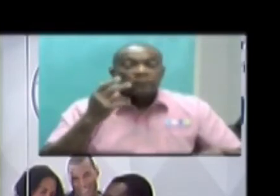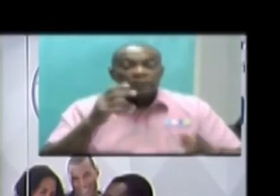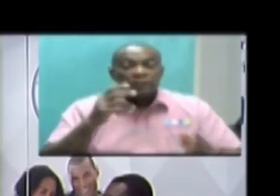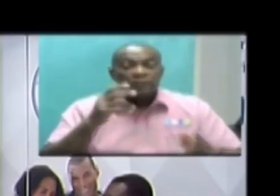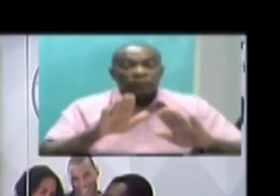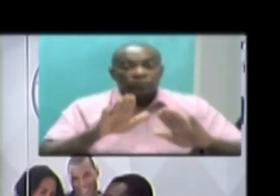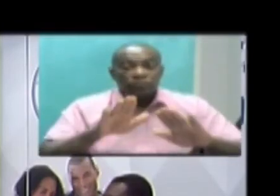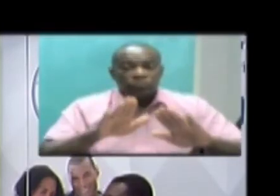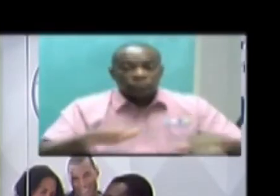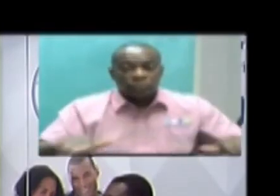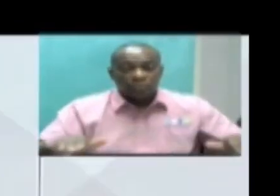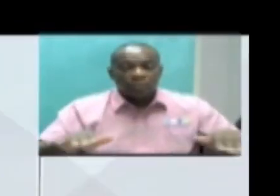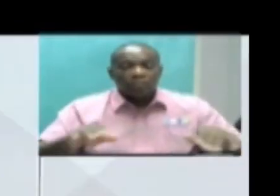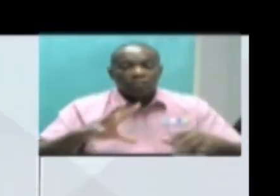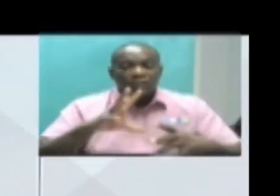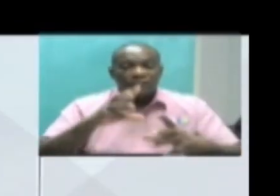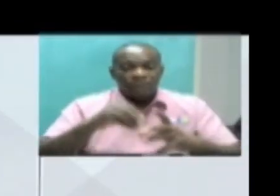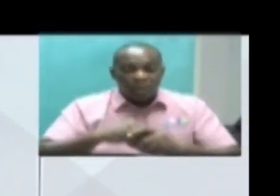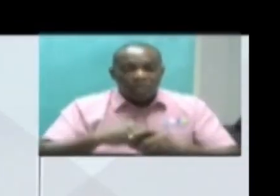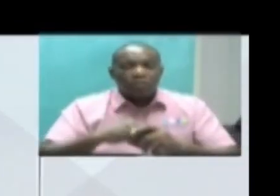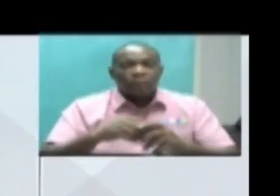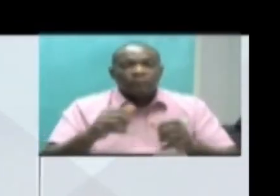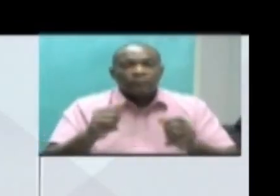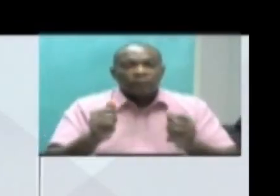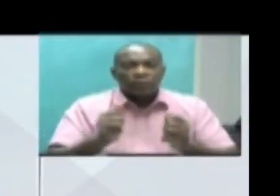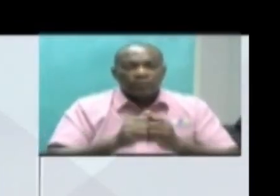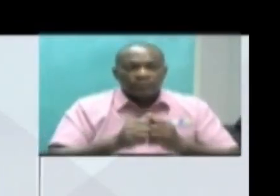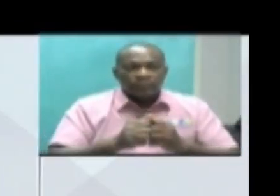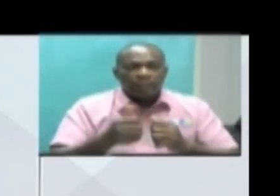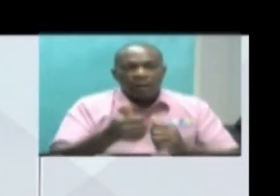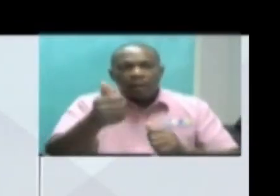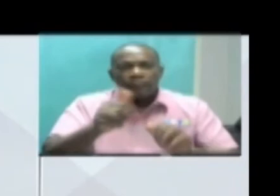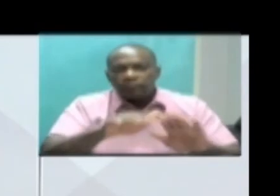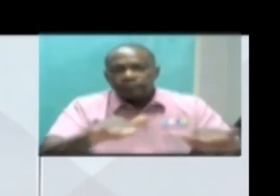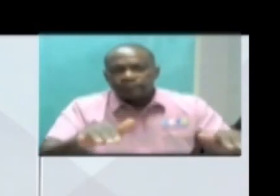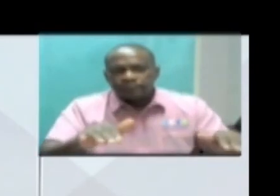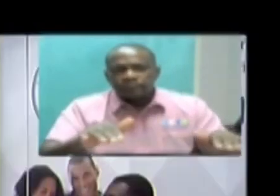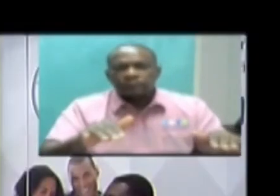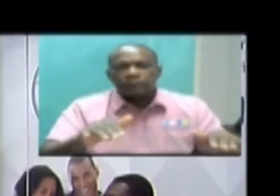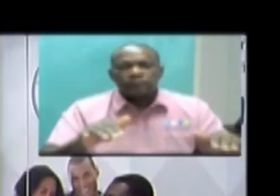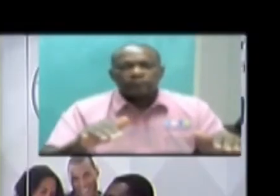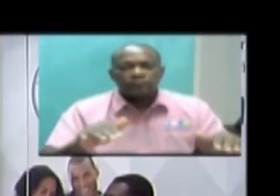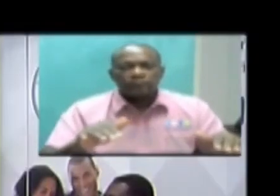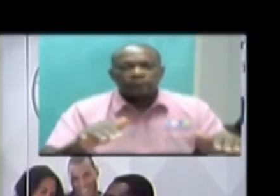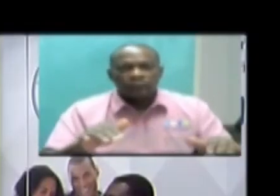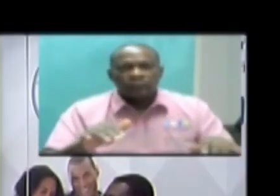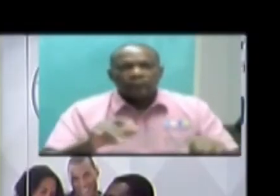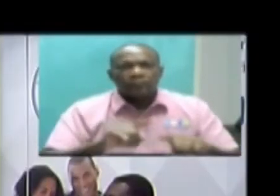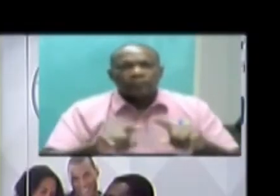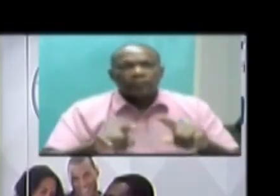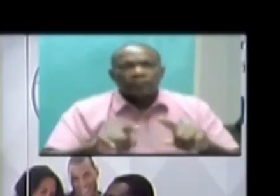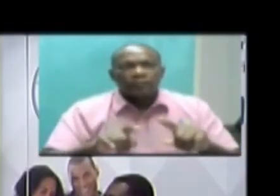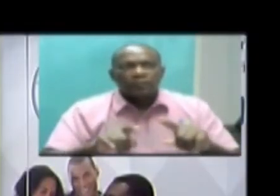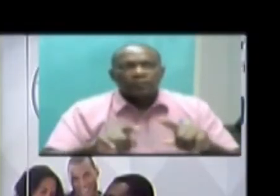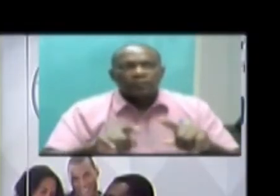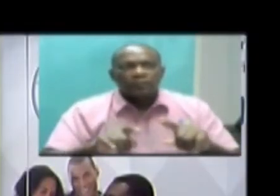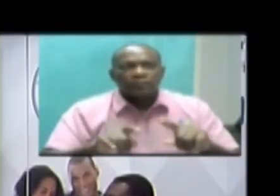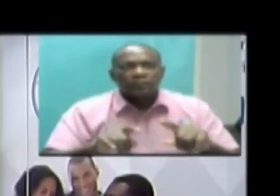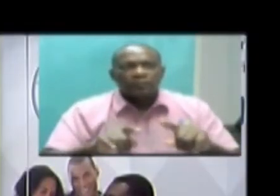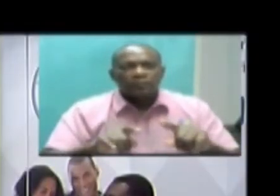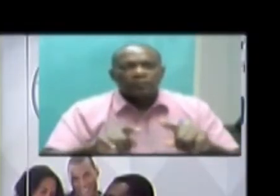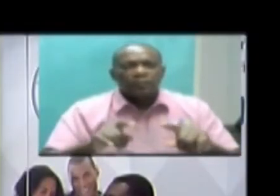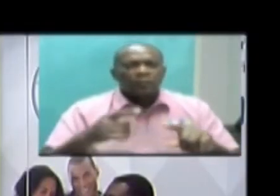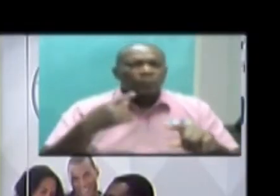friends, and to be listened to. But what we have neglected to do is to tell parents